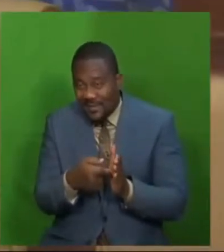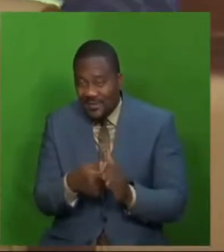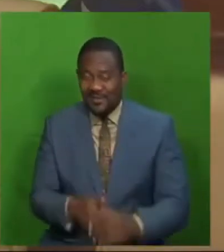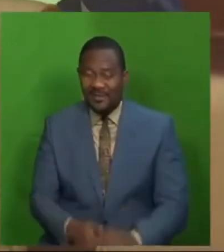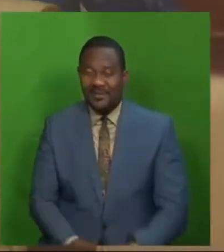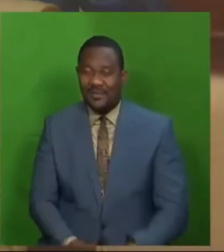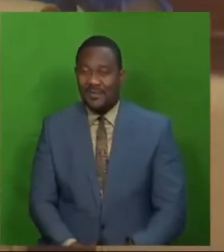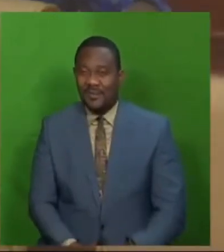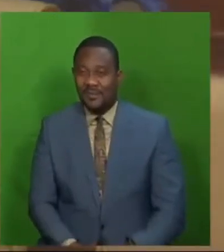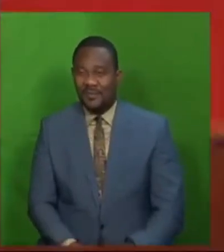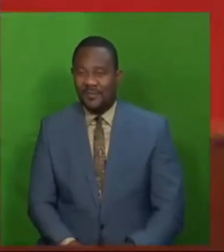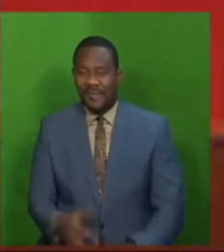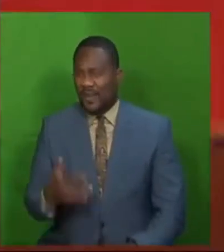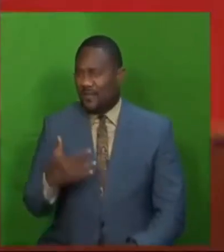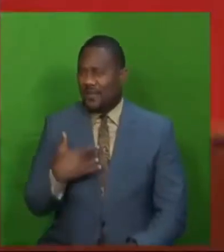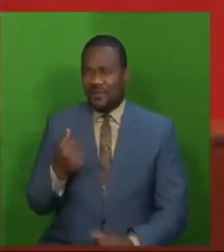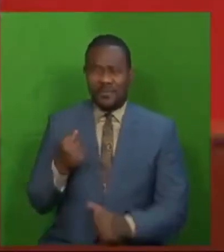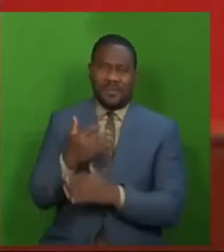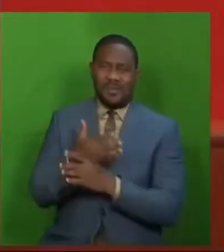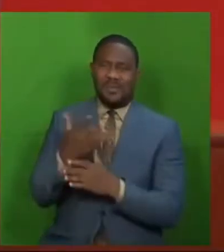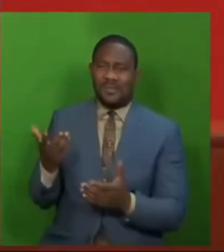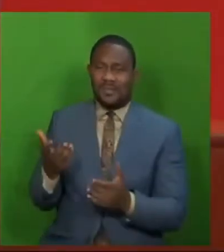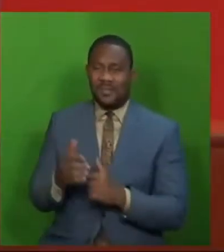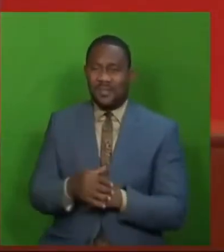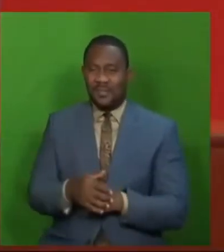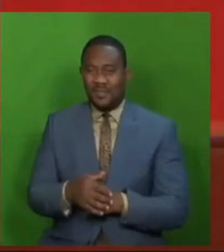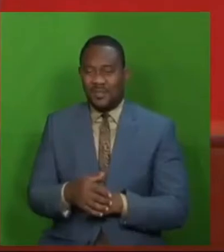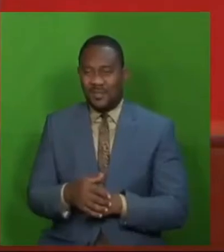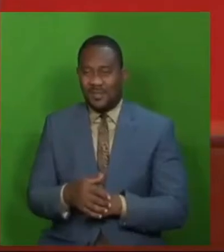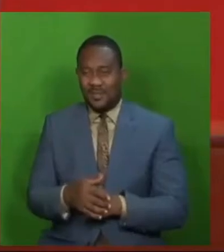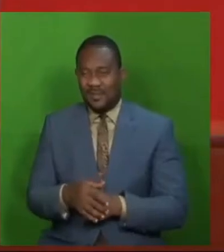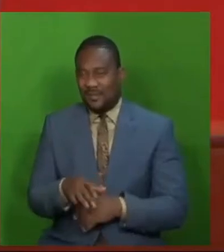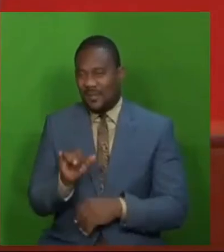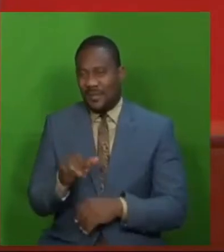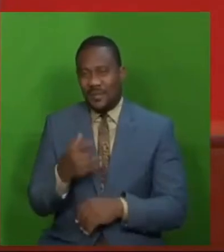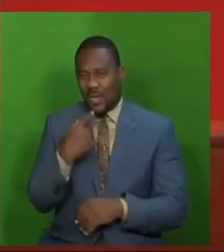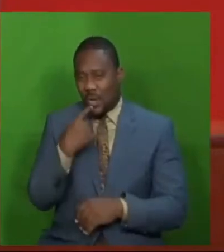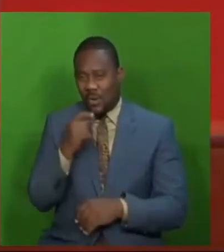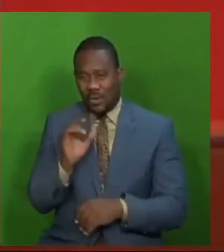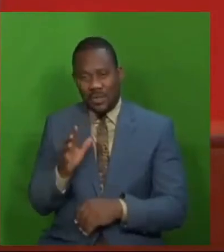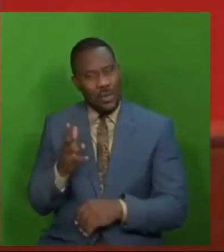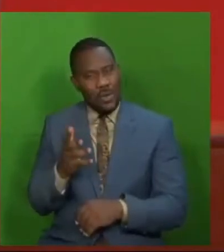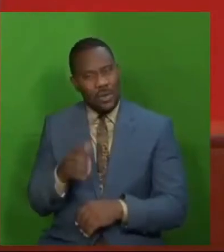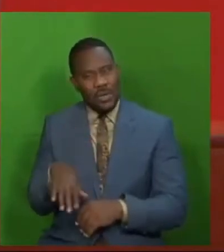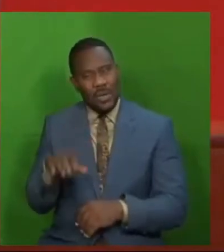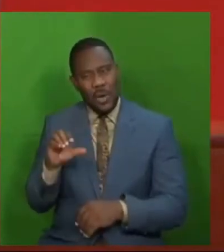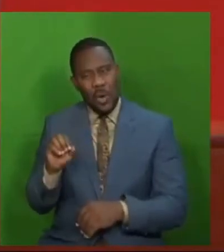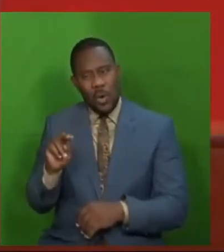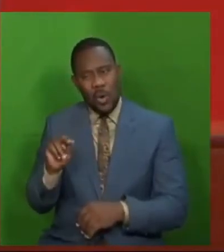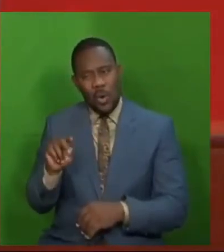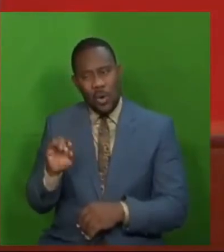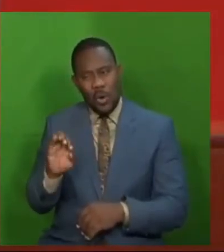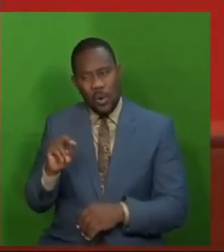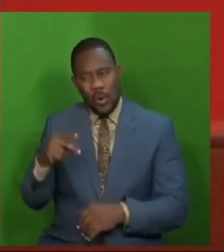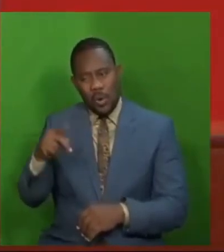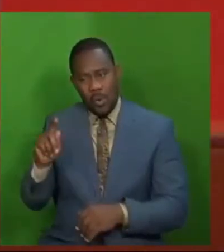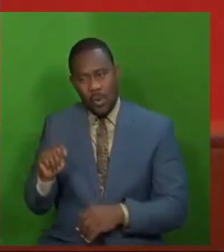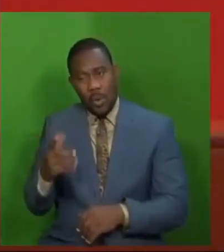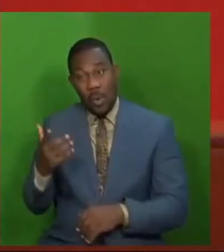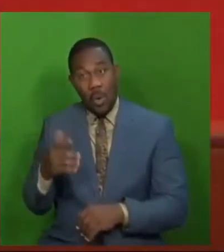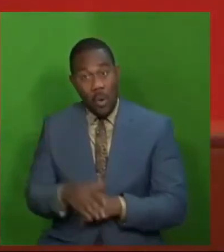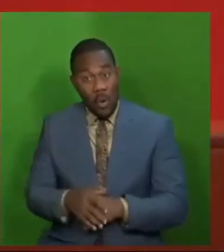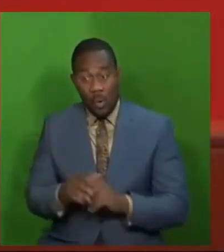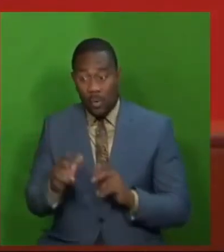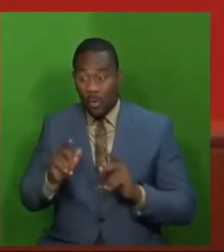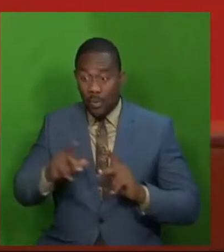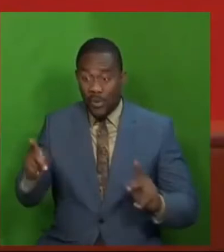goes beyond just breach of ordinary order. This one deals with contempt or breach of privilege. Yes. So when you refer